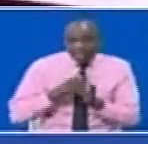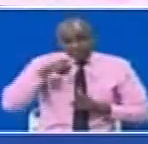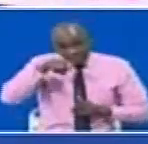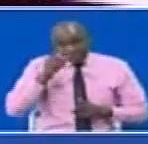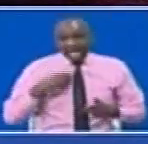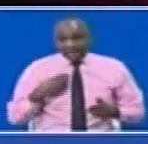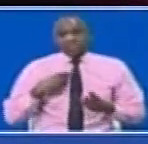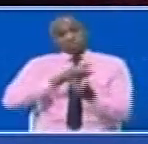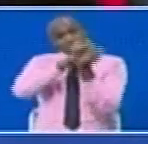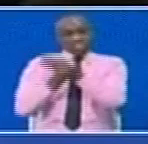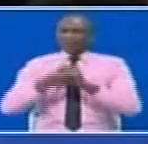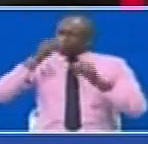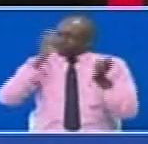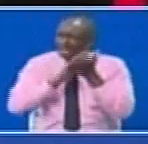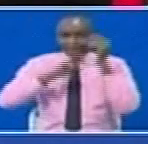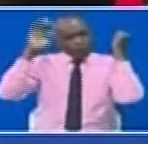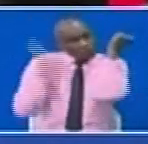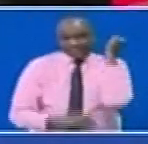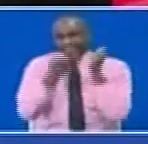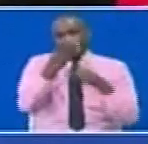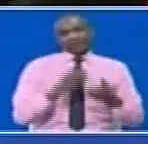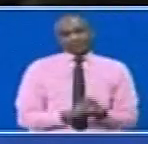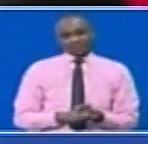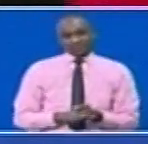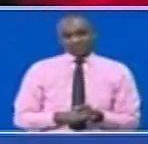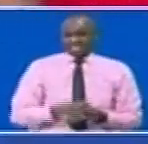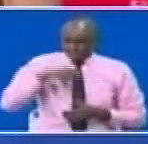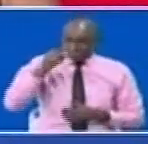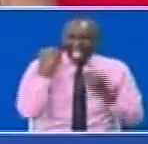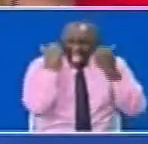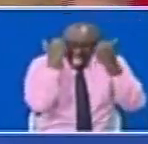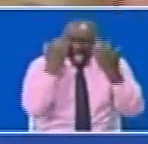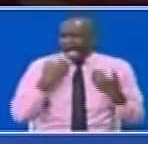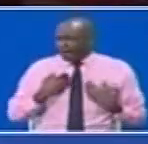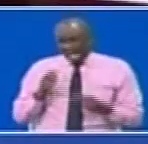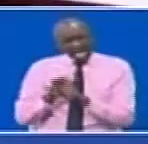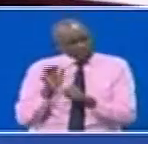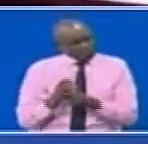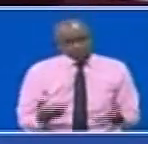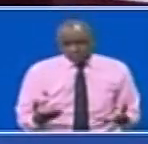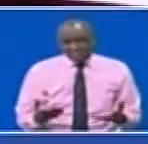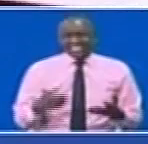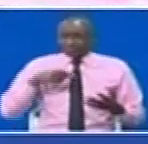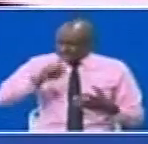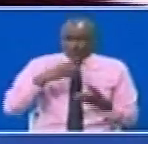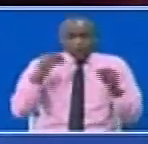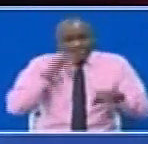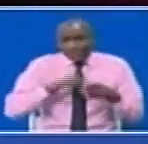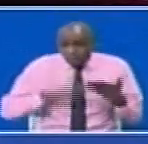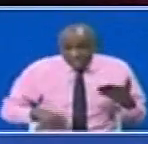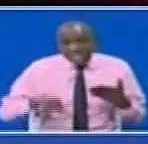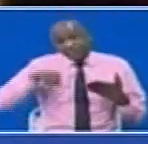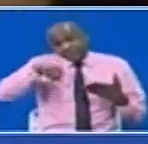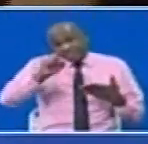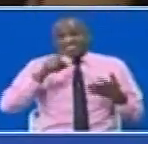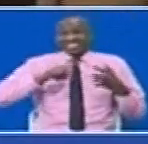life took a turn for the worse. The pressure to deliver was just too much. It did not take long, however, before he